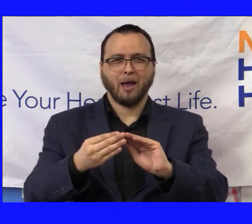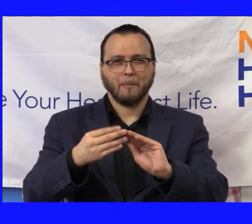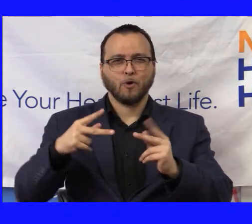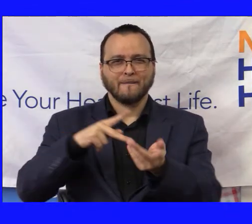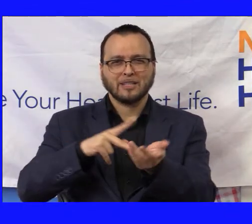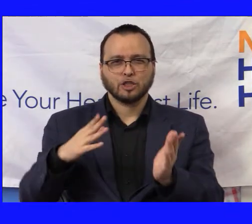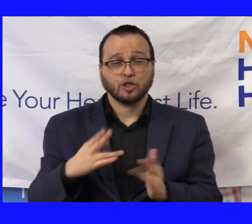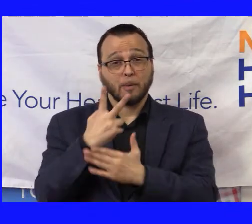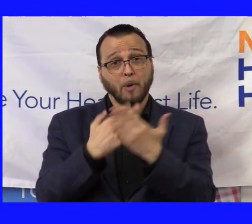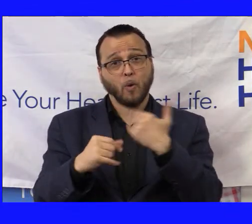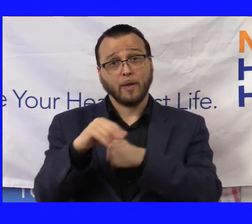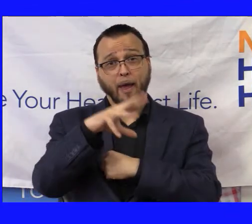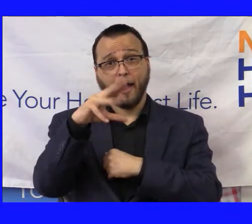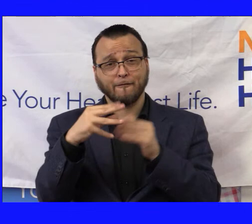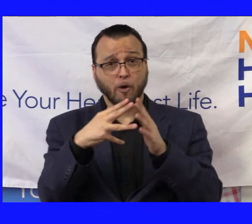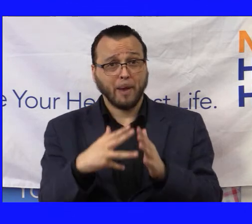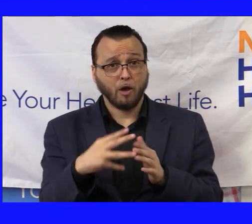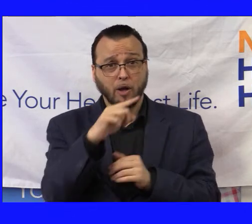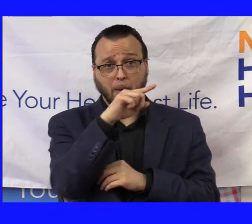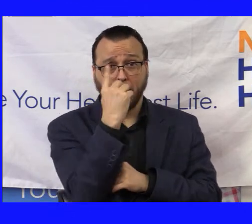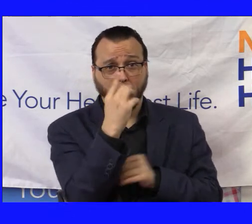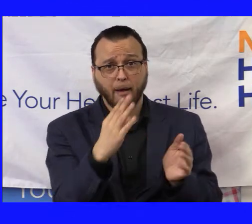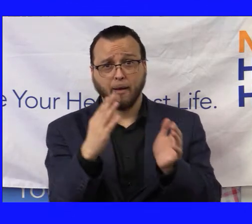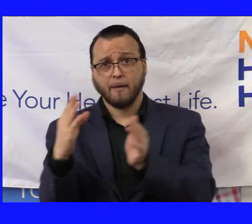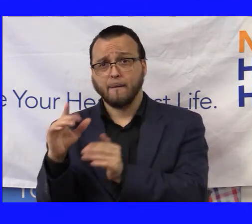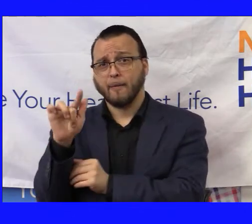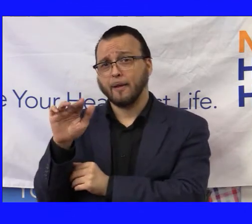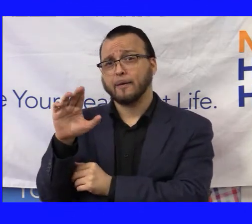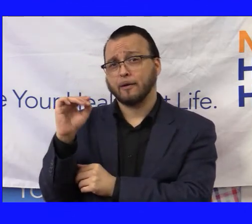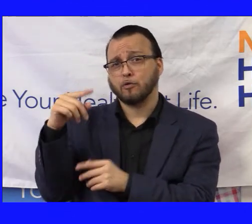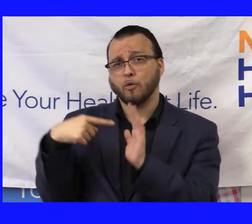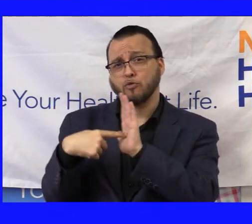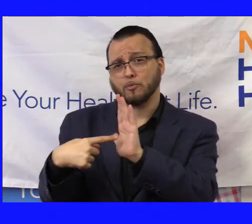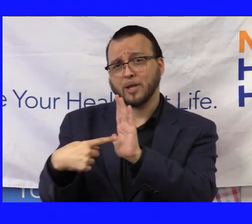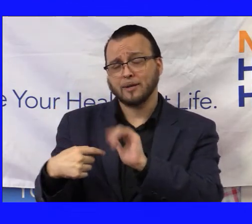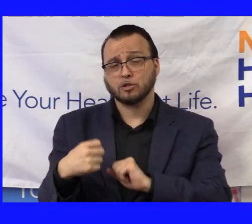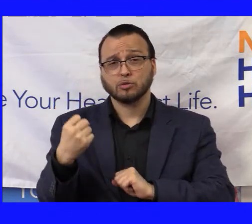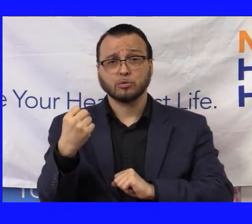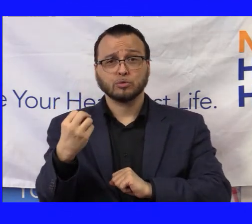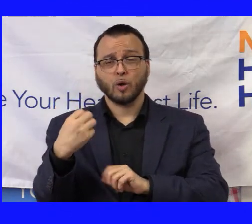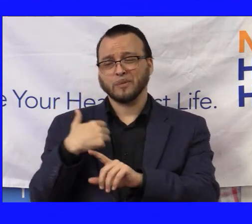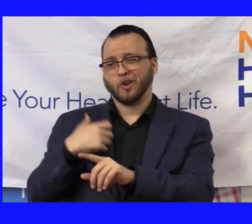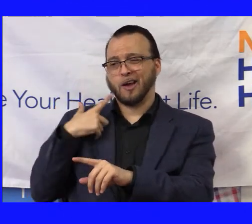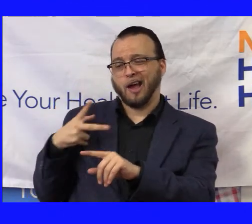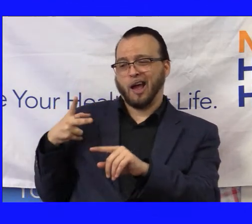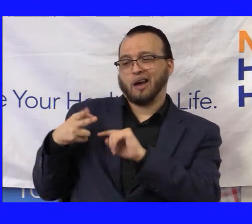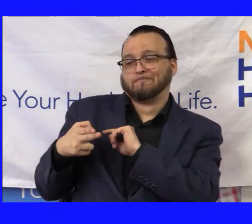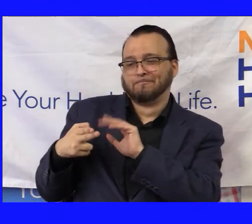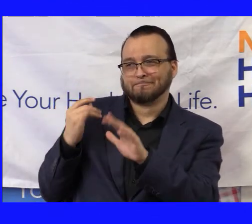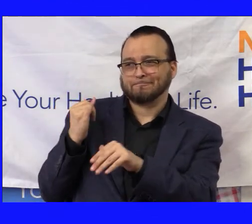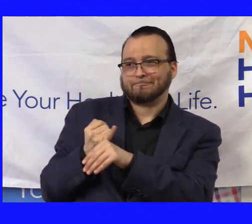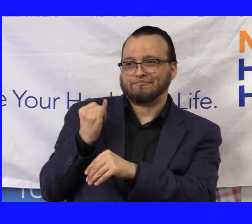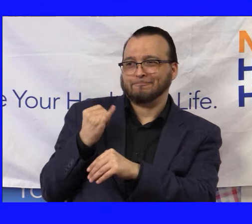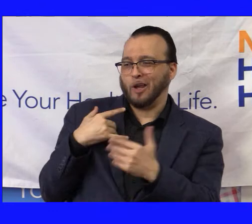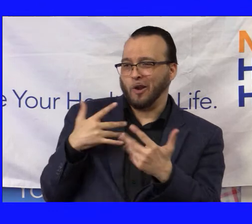both, you know, African American, Black, and Latino representation. So Natalia, I cut you off, so I don't want